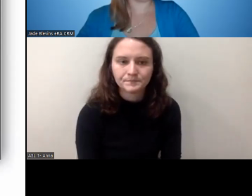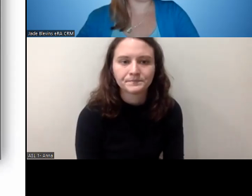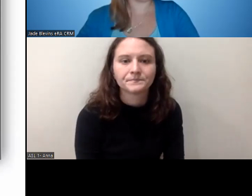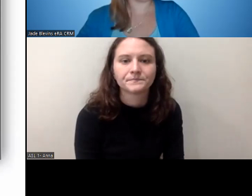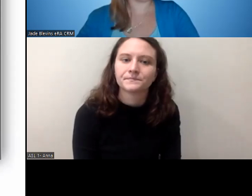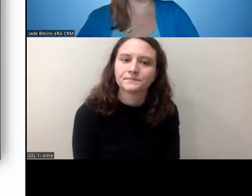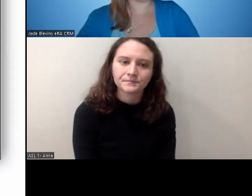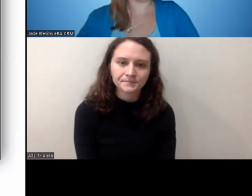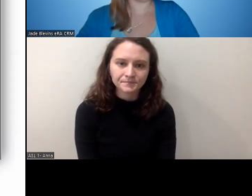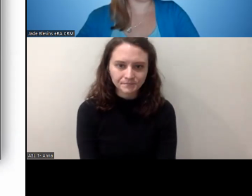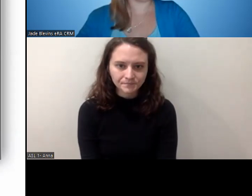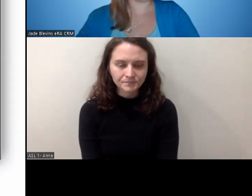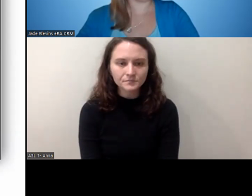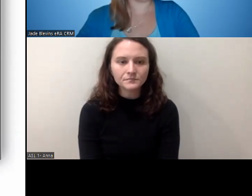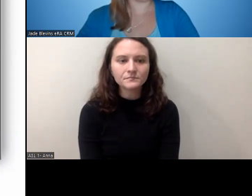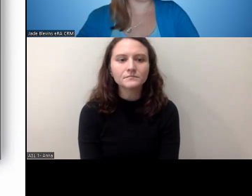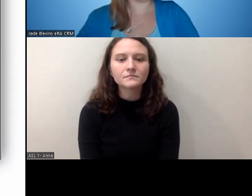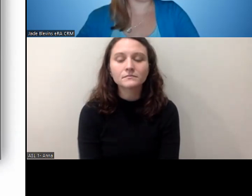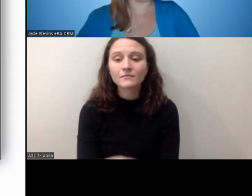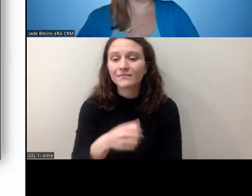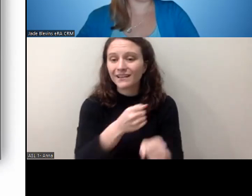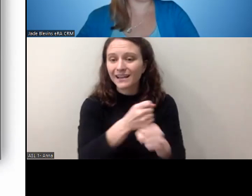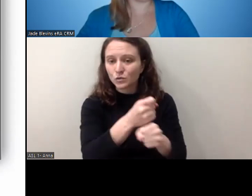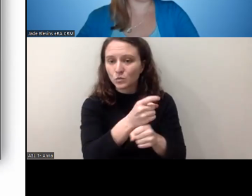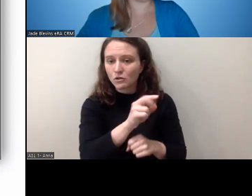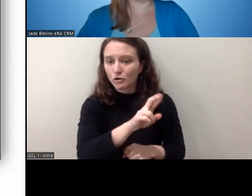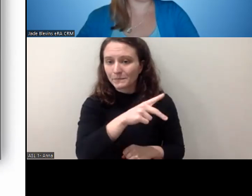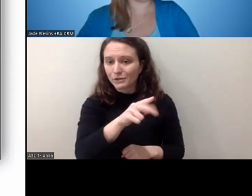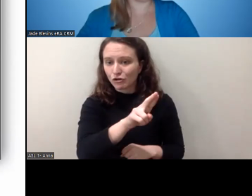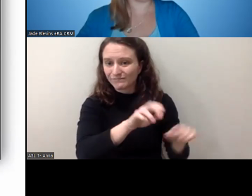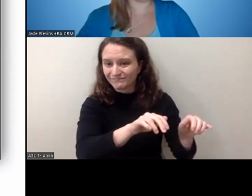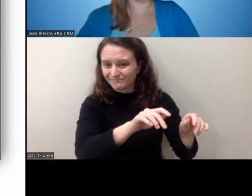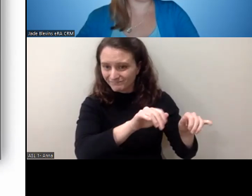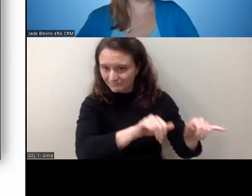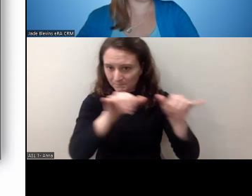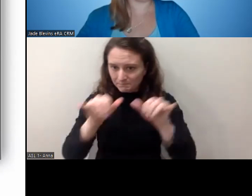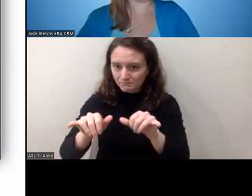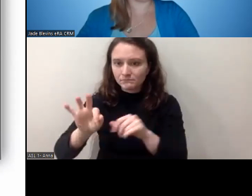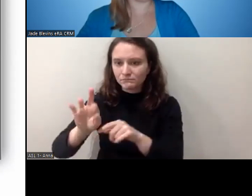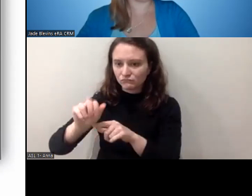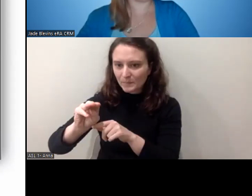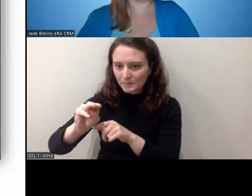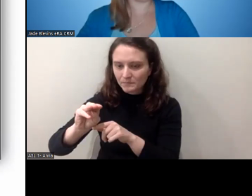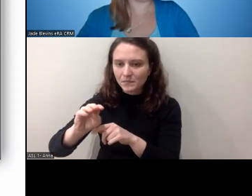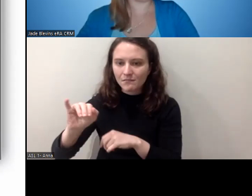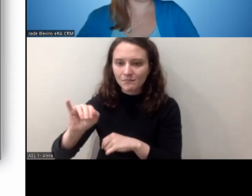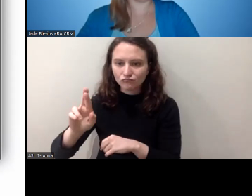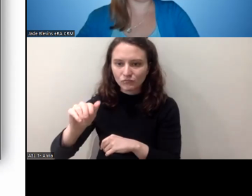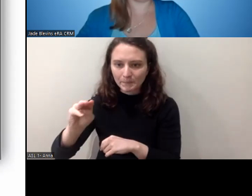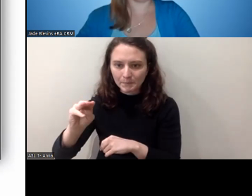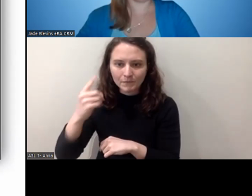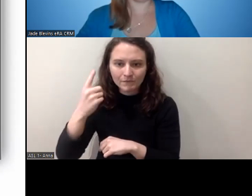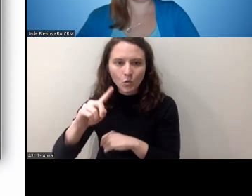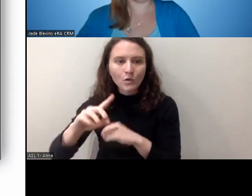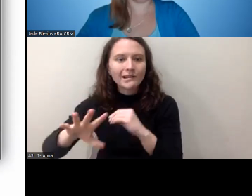Just like for the annual RPPR, we have FRAM and IRAM for additional materials